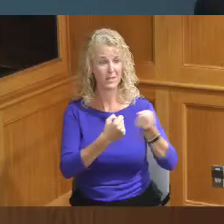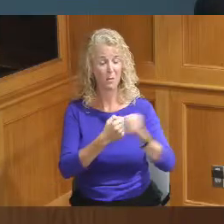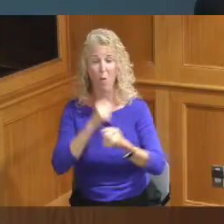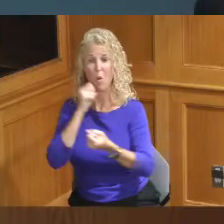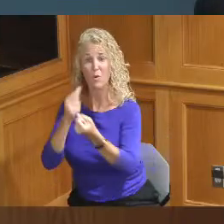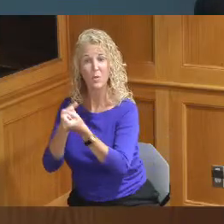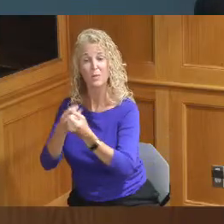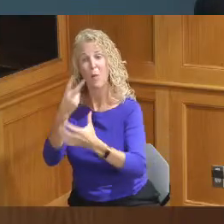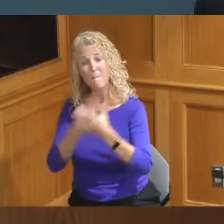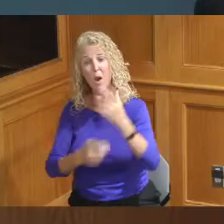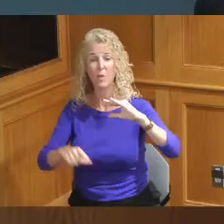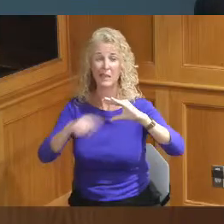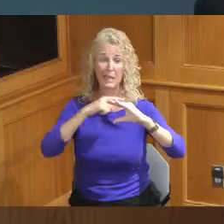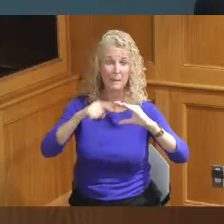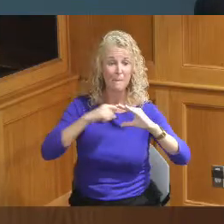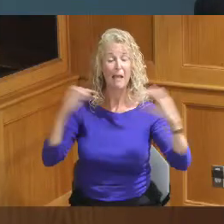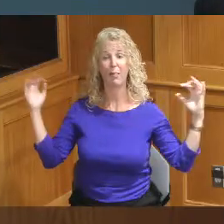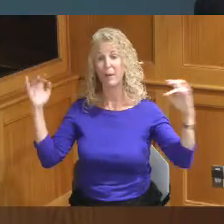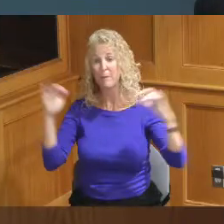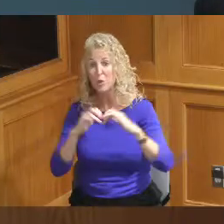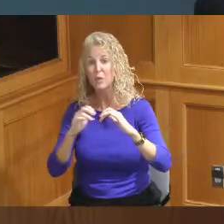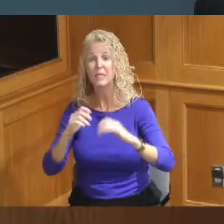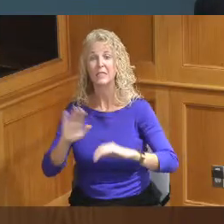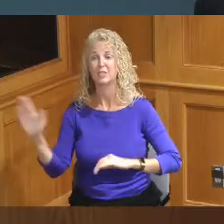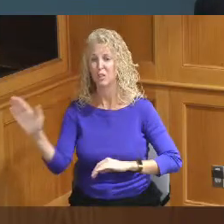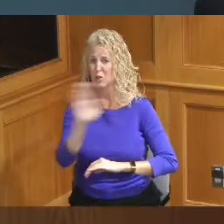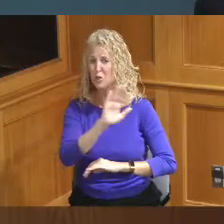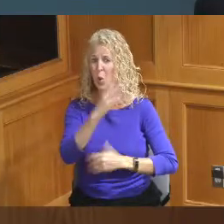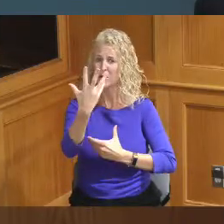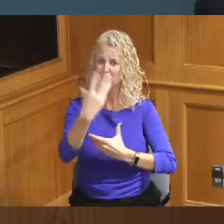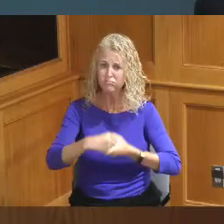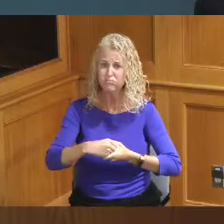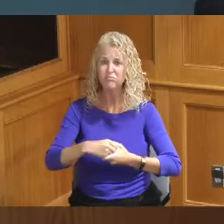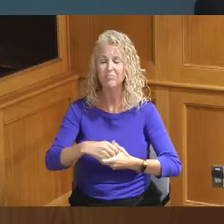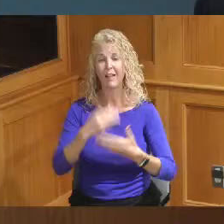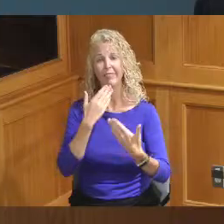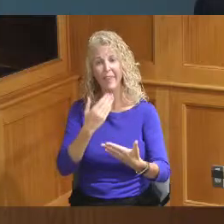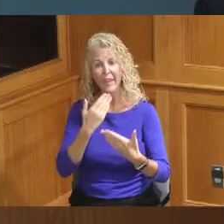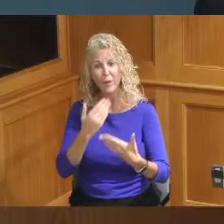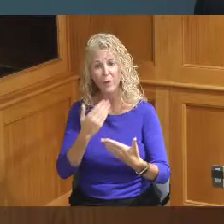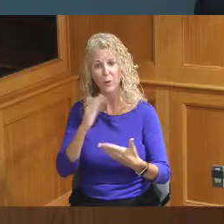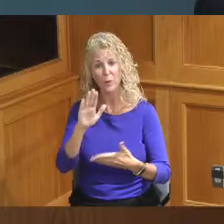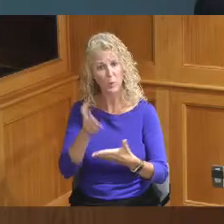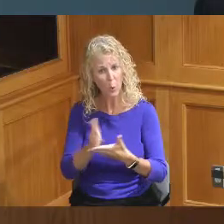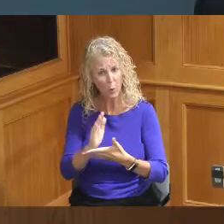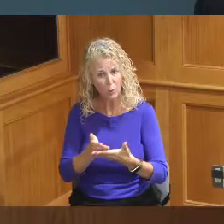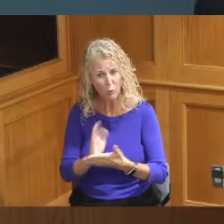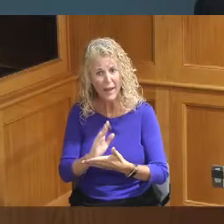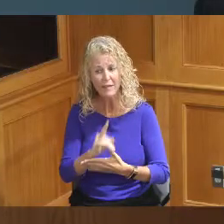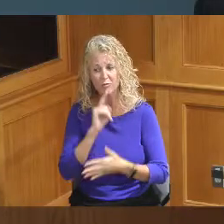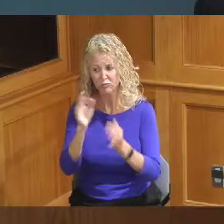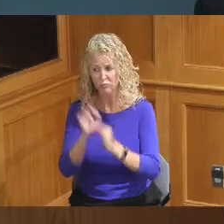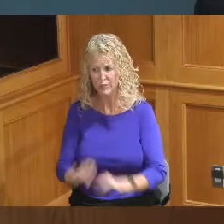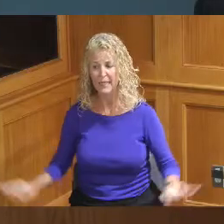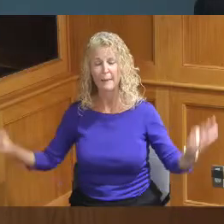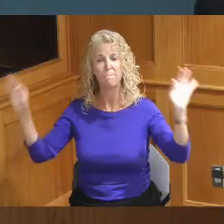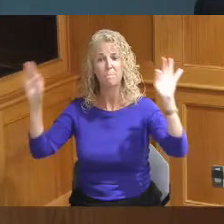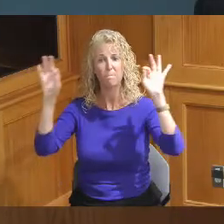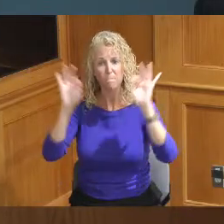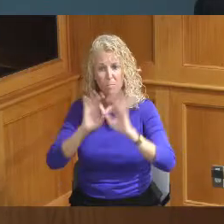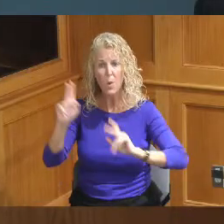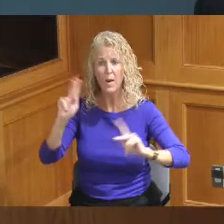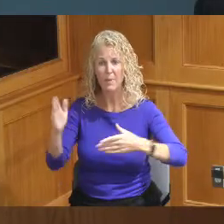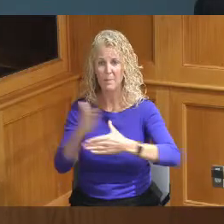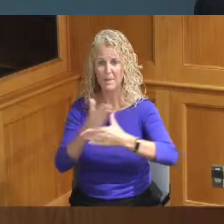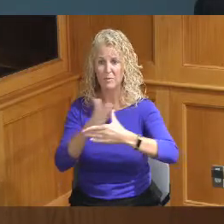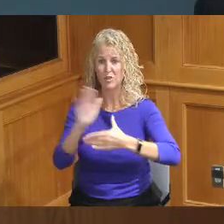community, in person, and I thank the residents for participating in this process. It's been critically important that the residents weigh